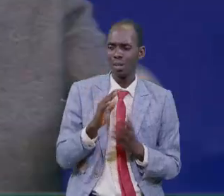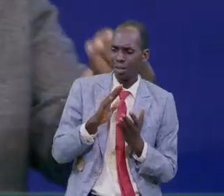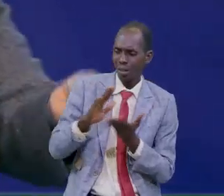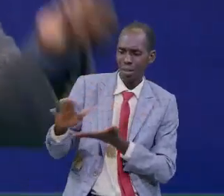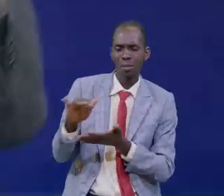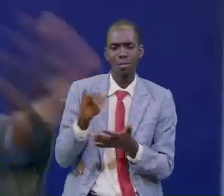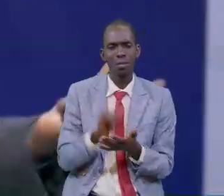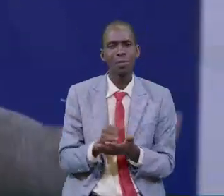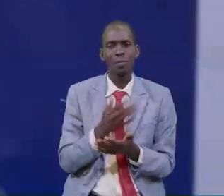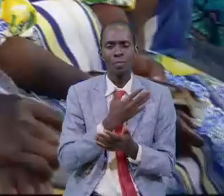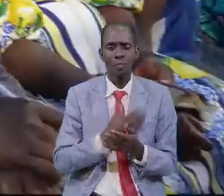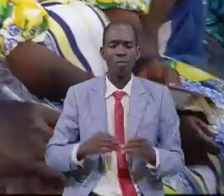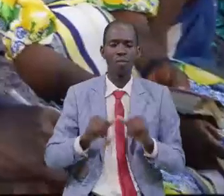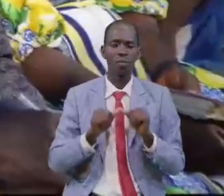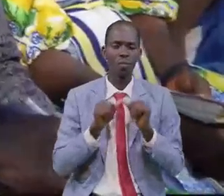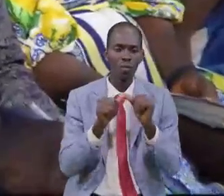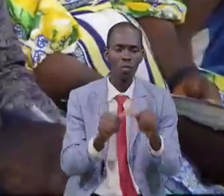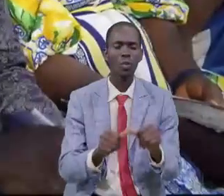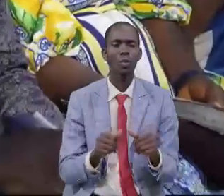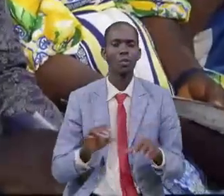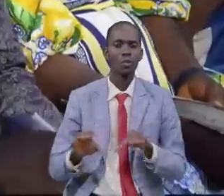the right word.